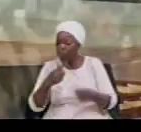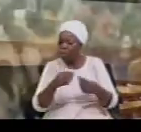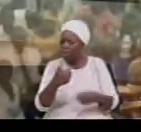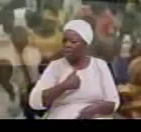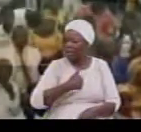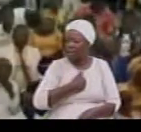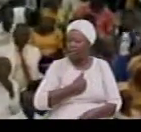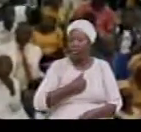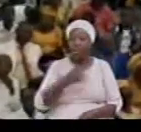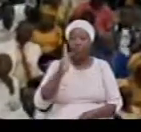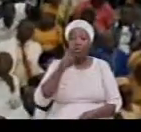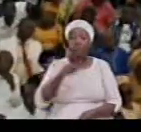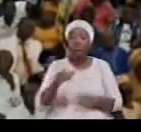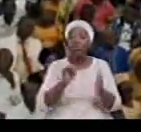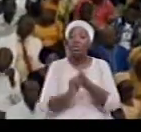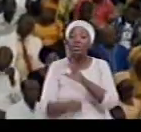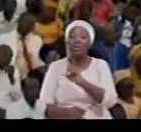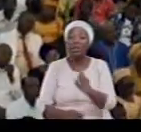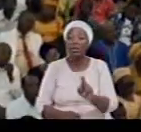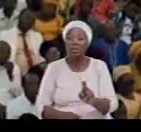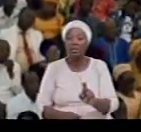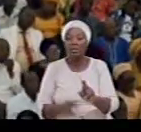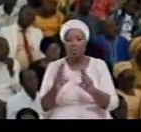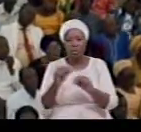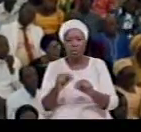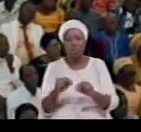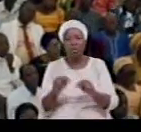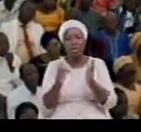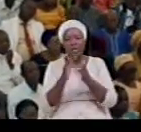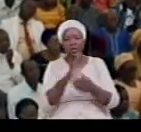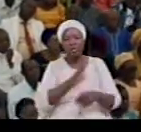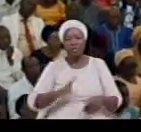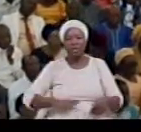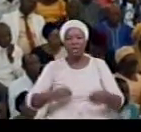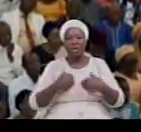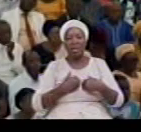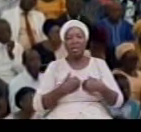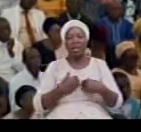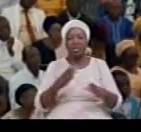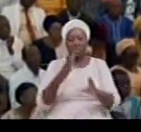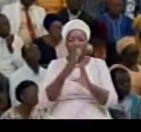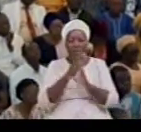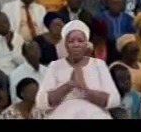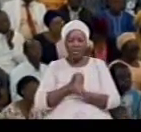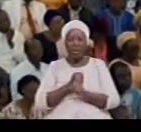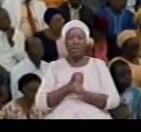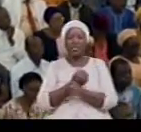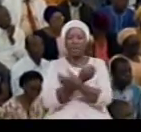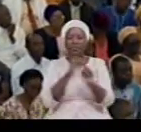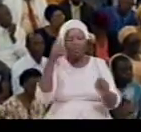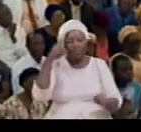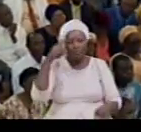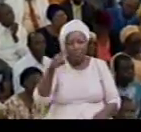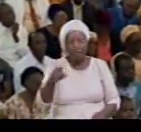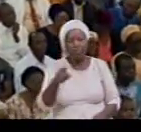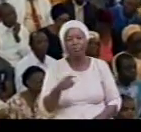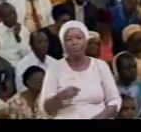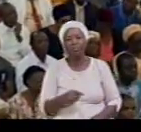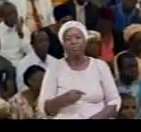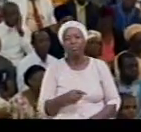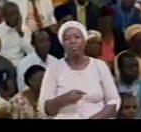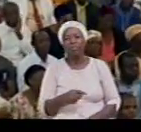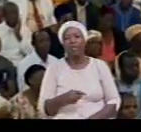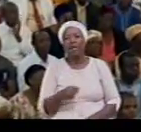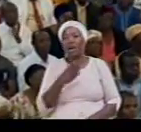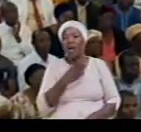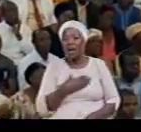that? He has obtained redemption for you. I said he obtained redemption from you. And while you're still